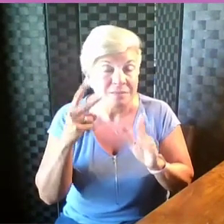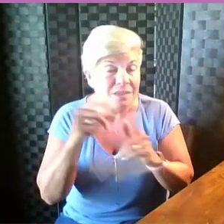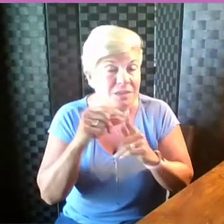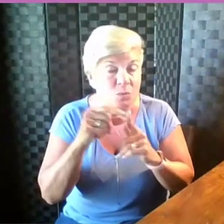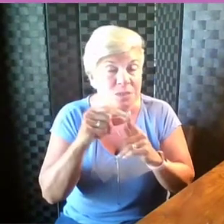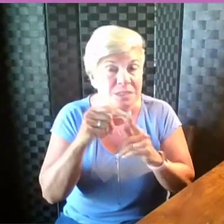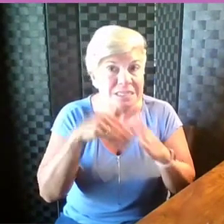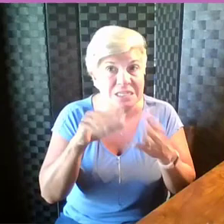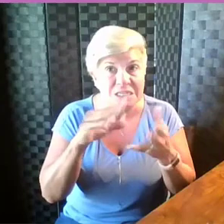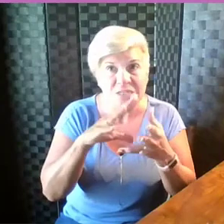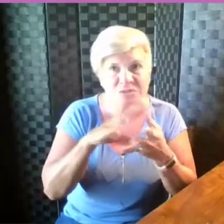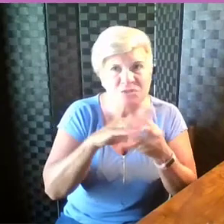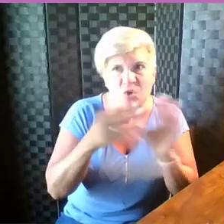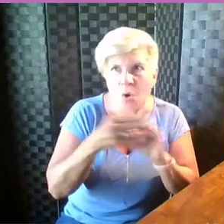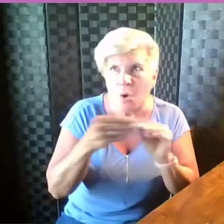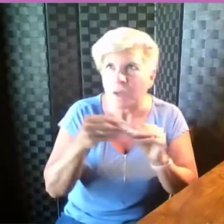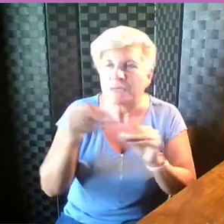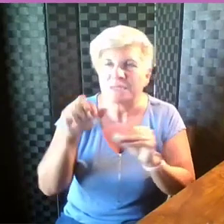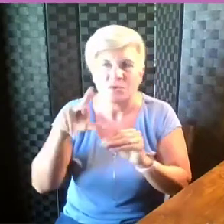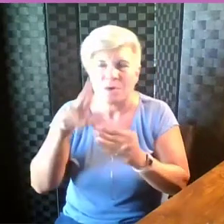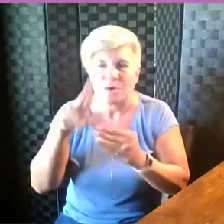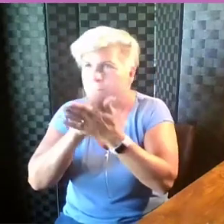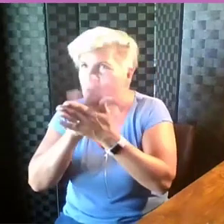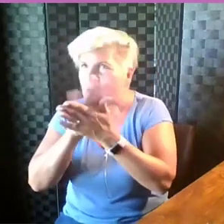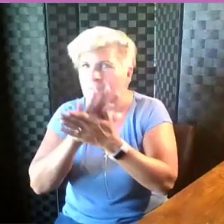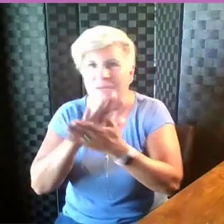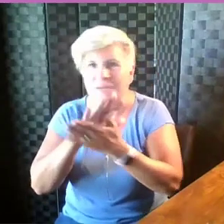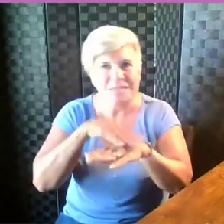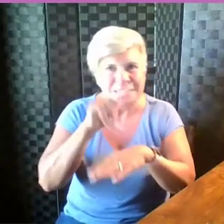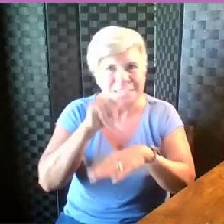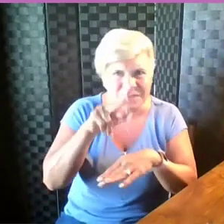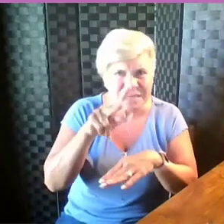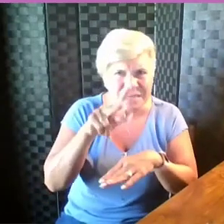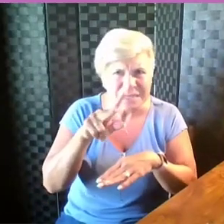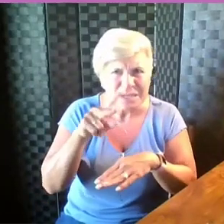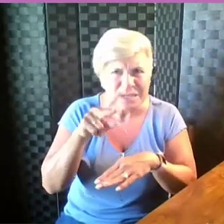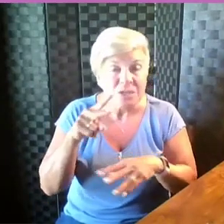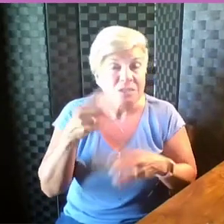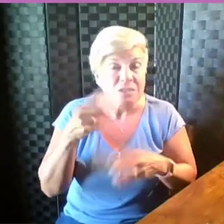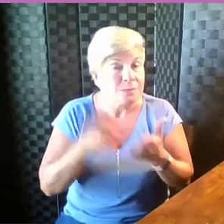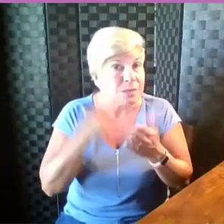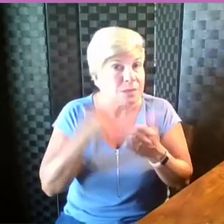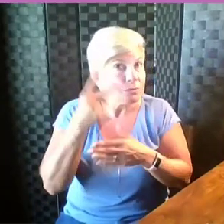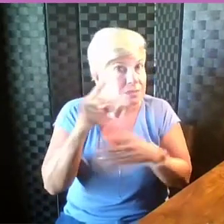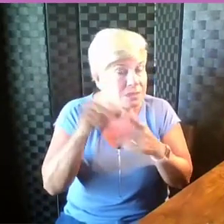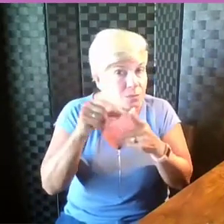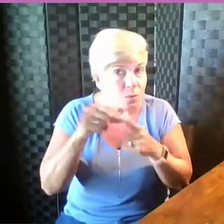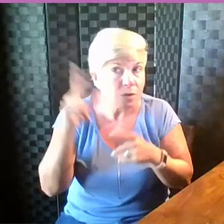shows, these words you hear or see, it makes you think of that sound.